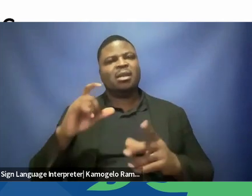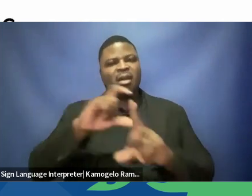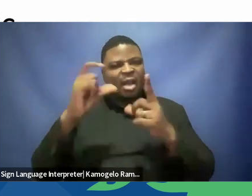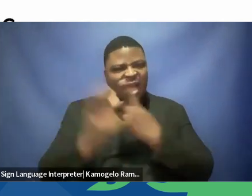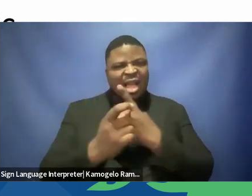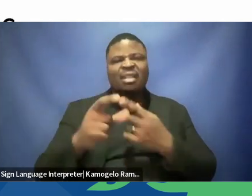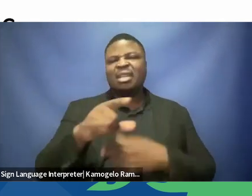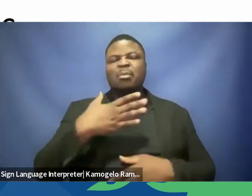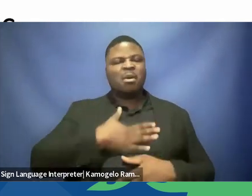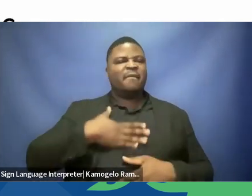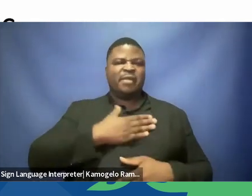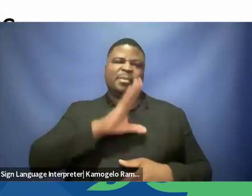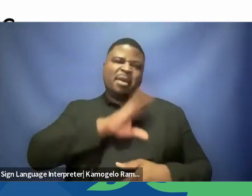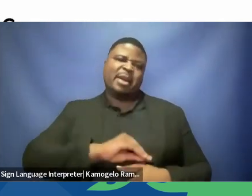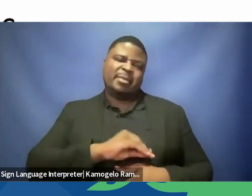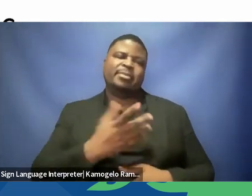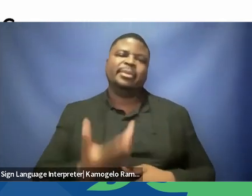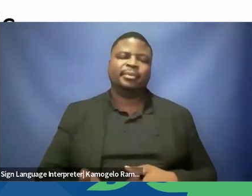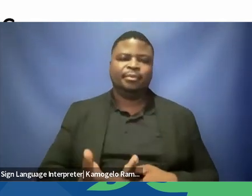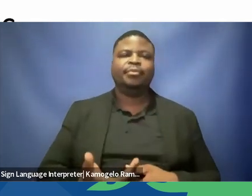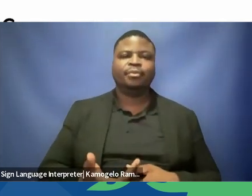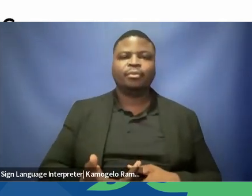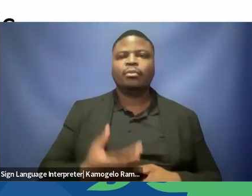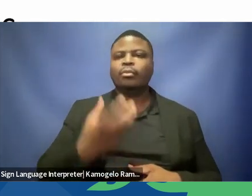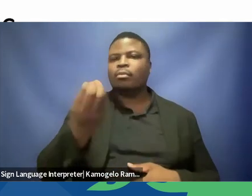attracts more partners, and those who are not,